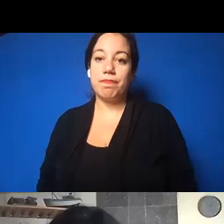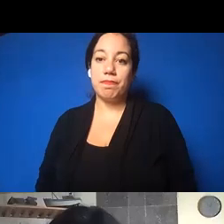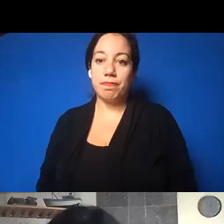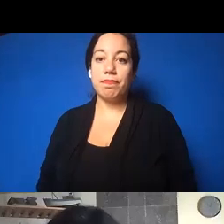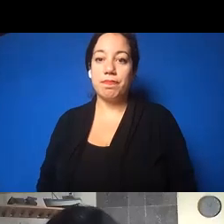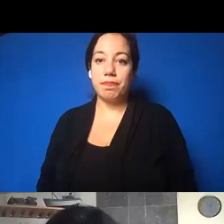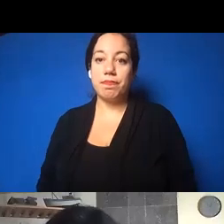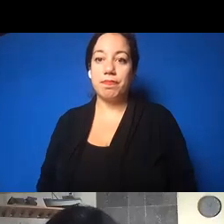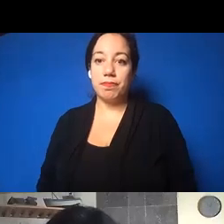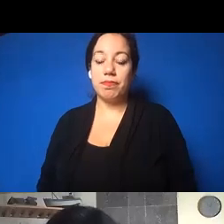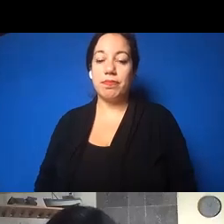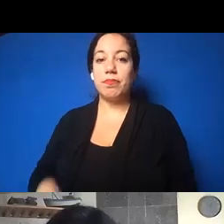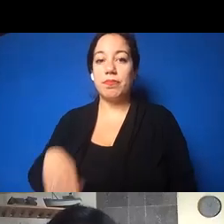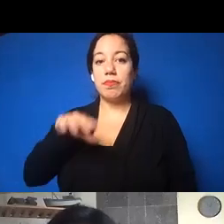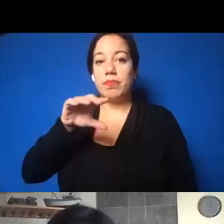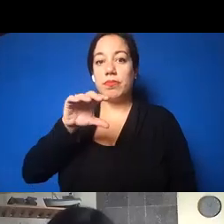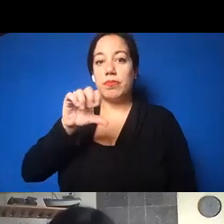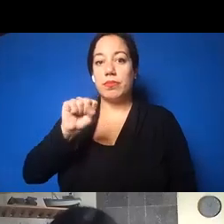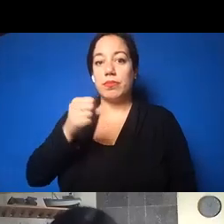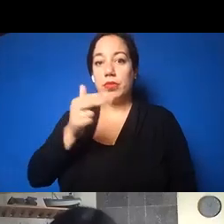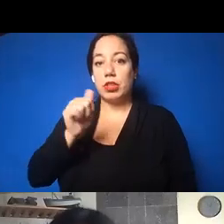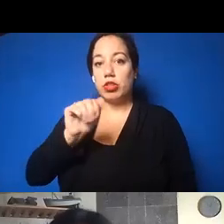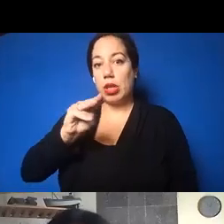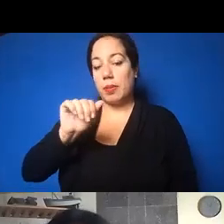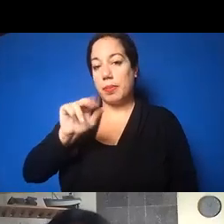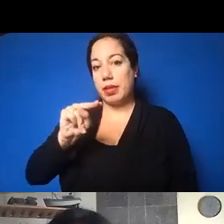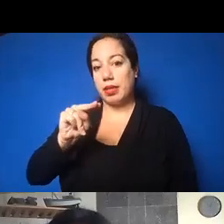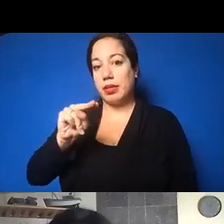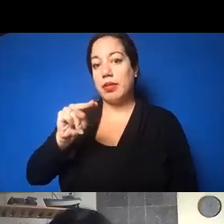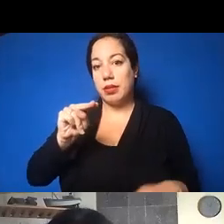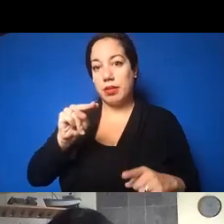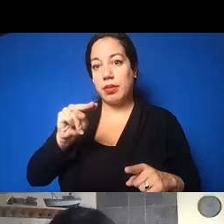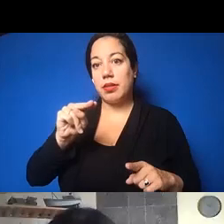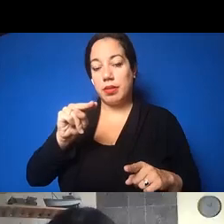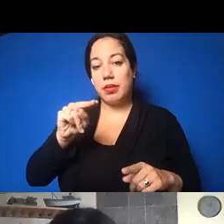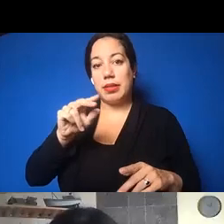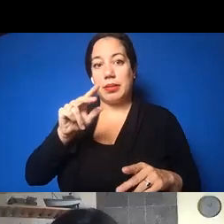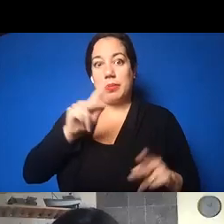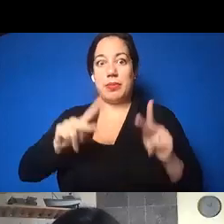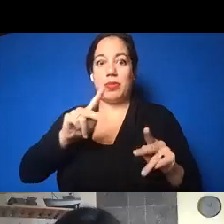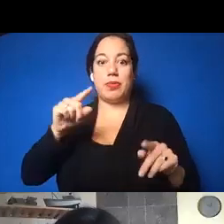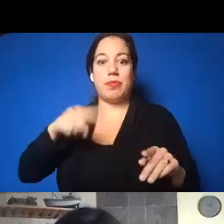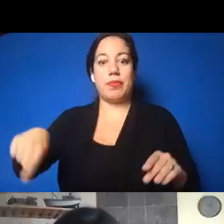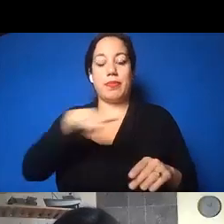The shamans, the people who are in charge of religious practice in the indigenous world,